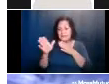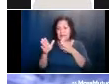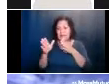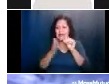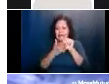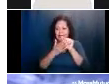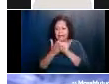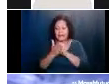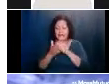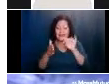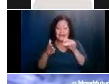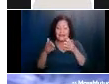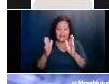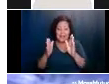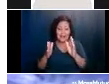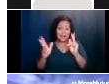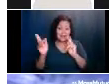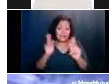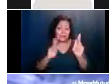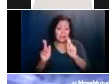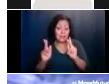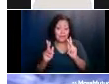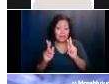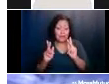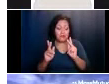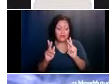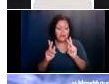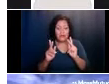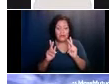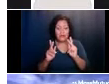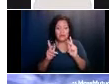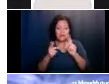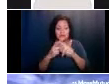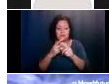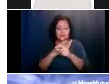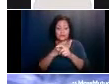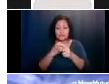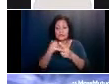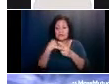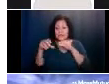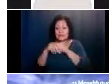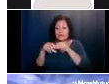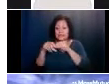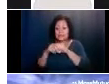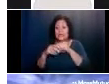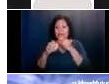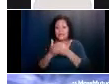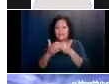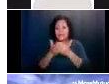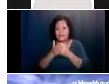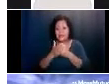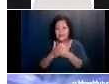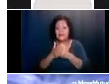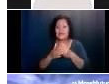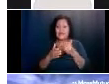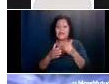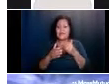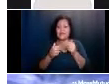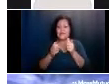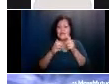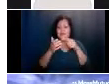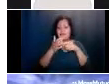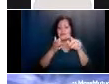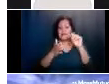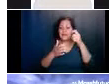which allows individuals to save money in a tax-advantaged manner for